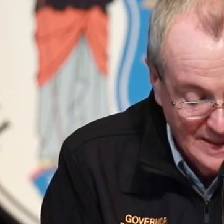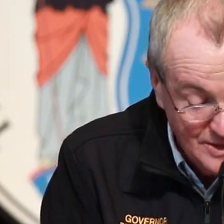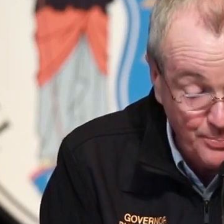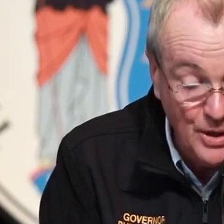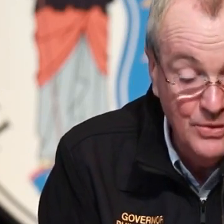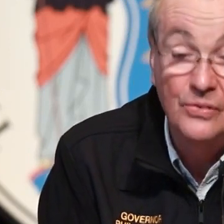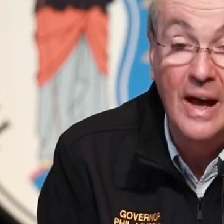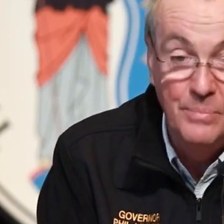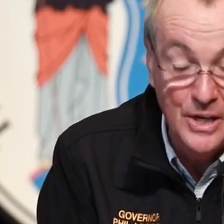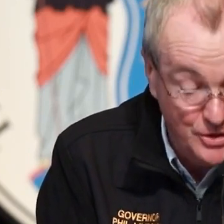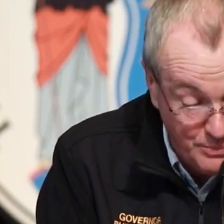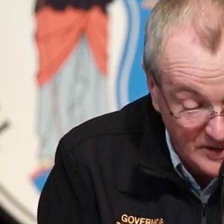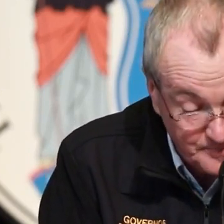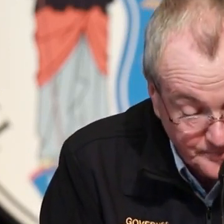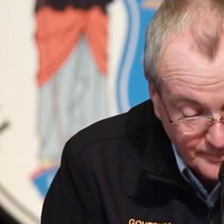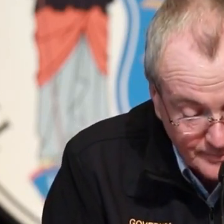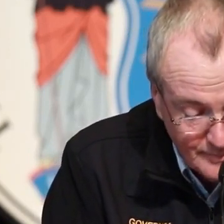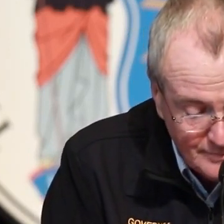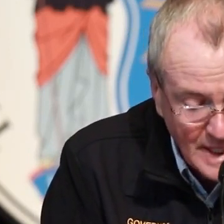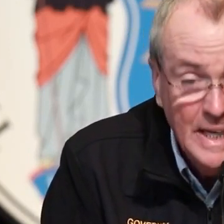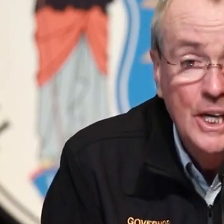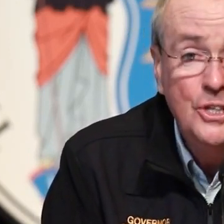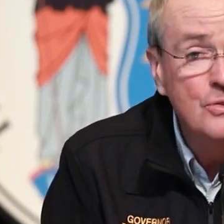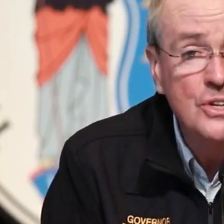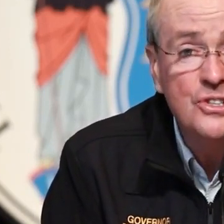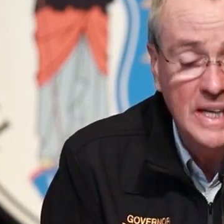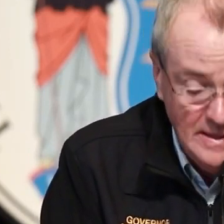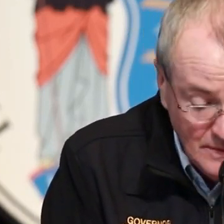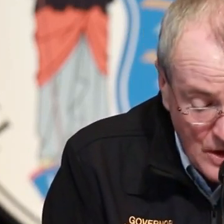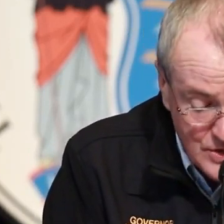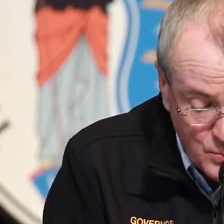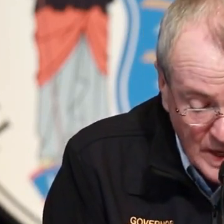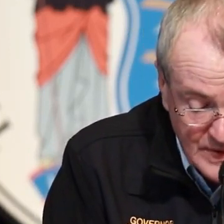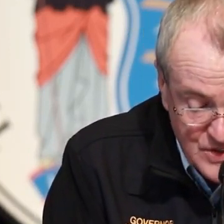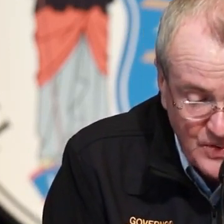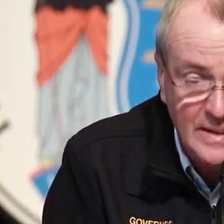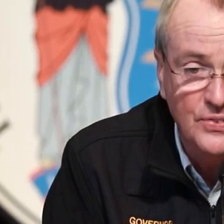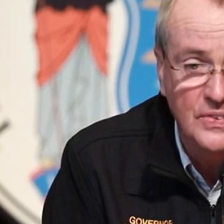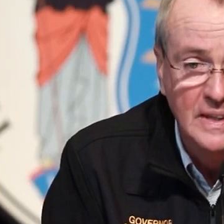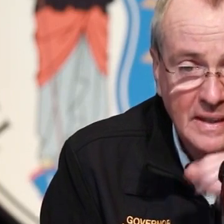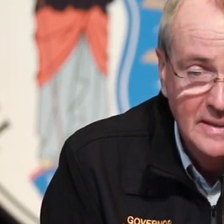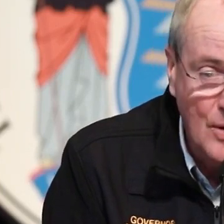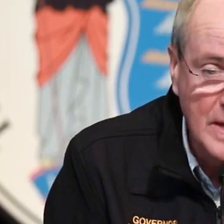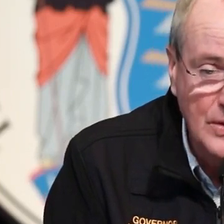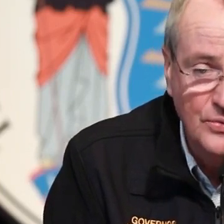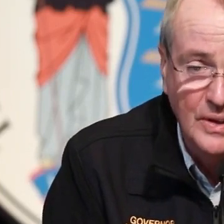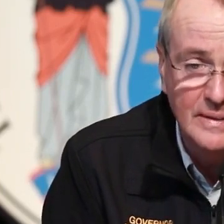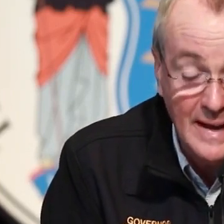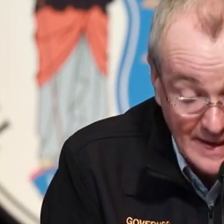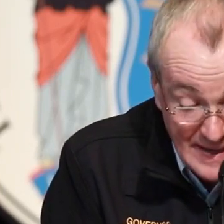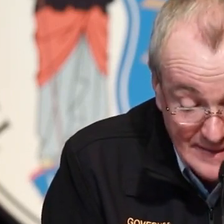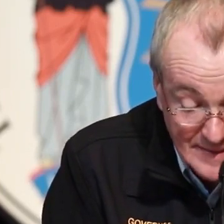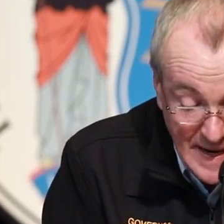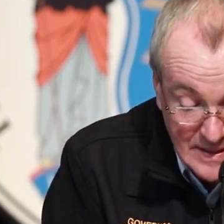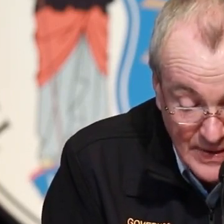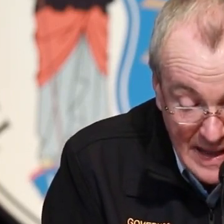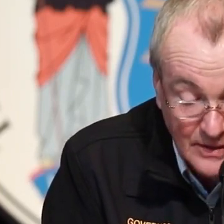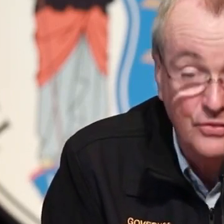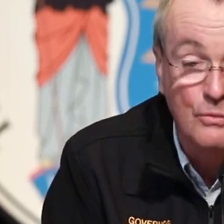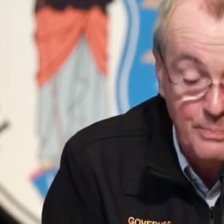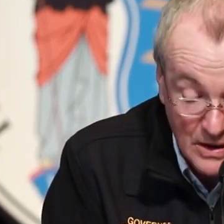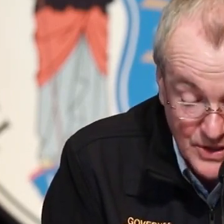school diplomas. God bless you, Bert. Union City lost one of its finest. There he is. Look at that guy,